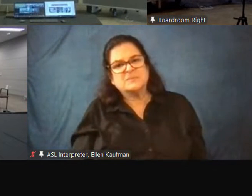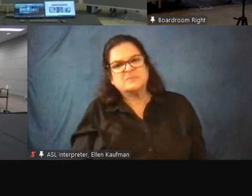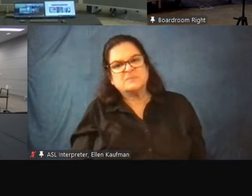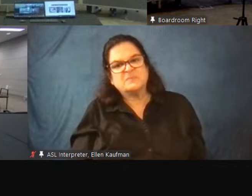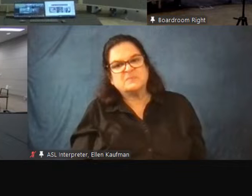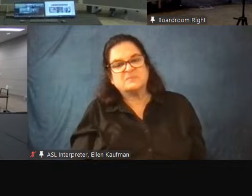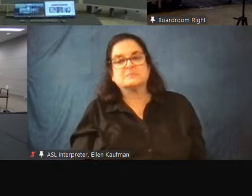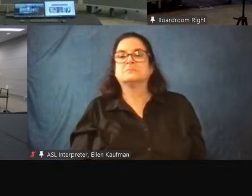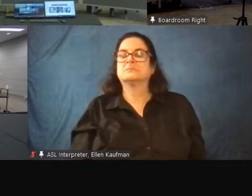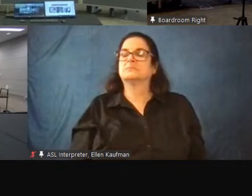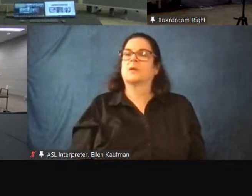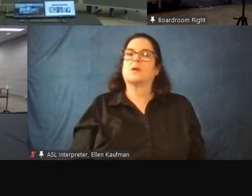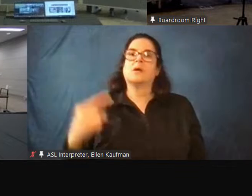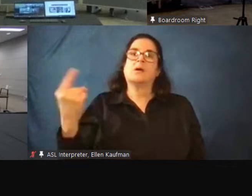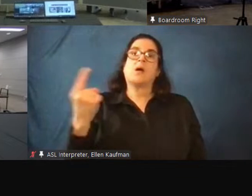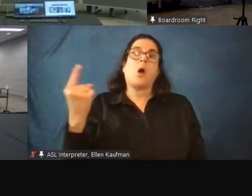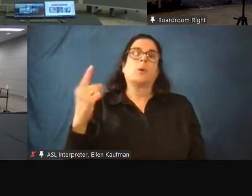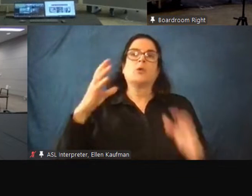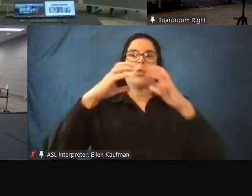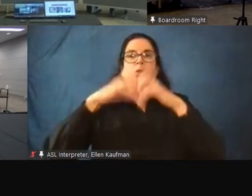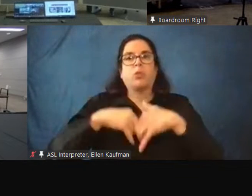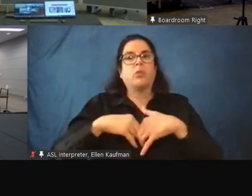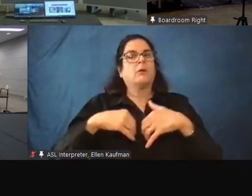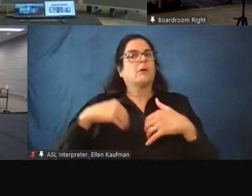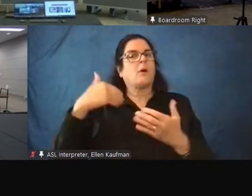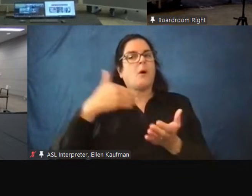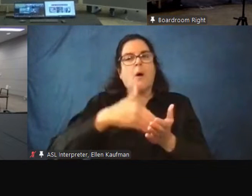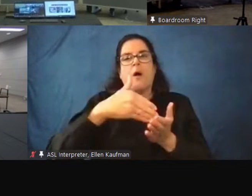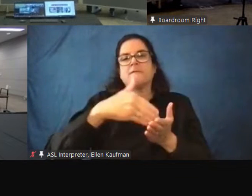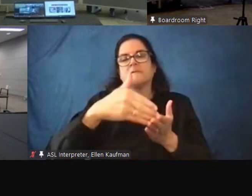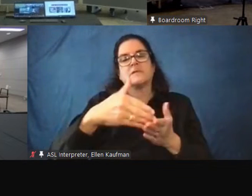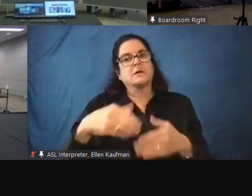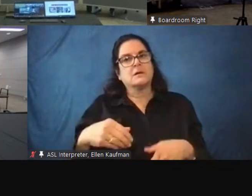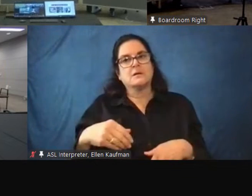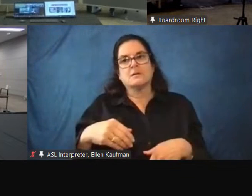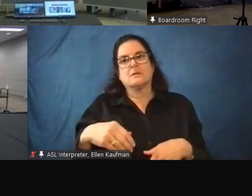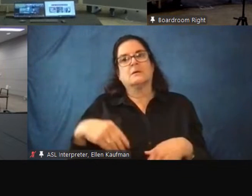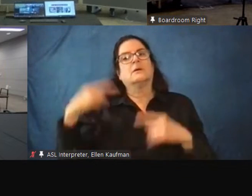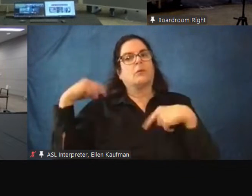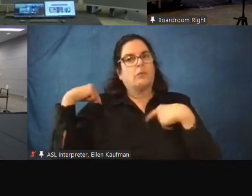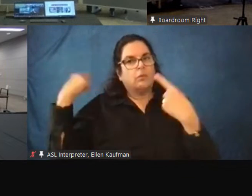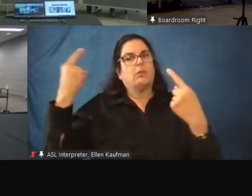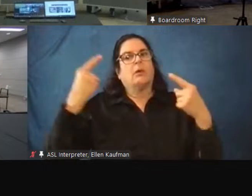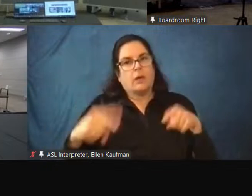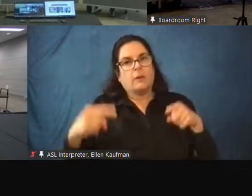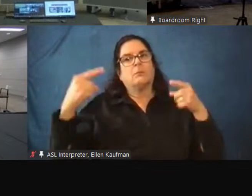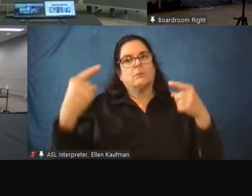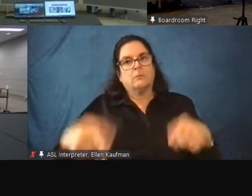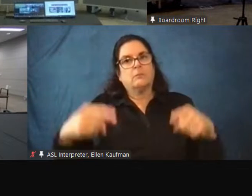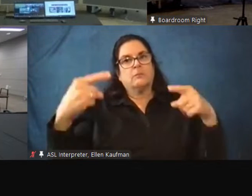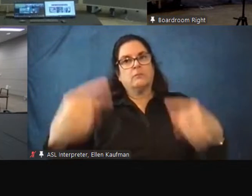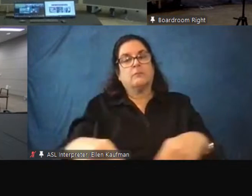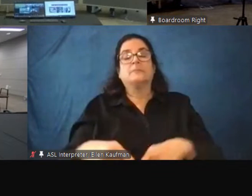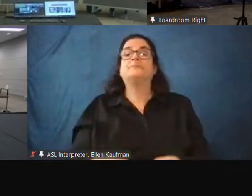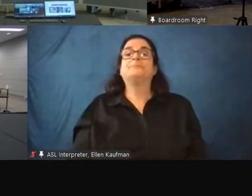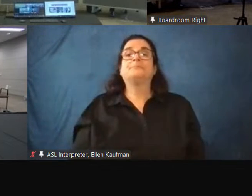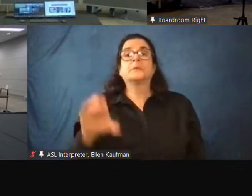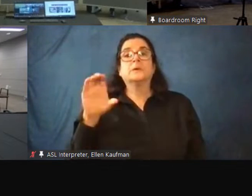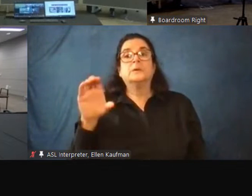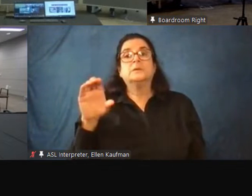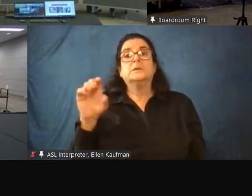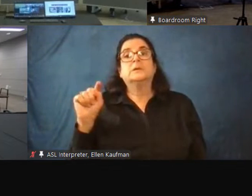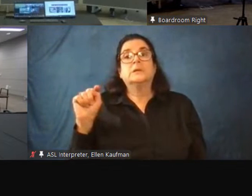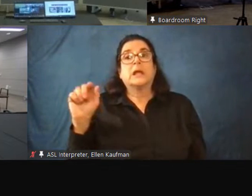Because they have always been down. It's not like they're being fixed. They have always been down. CTA attendance.